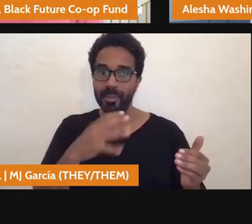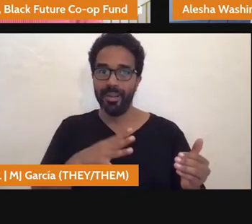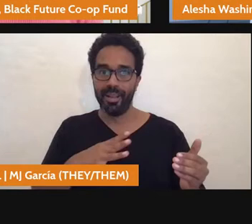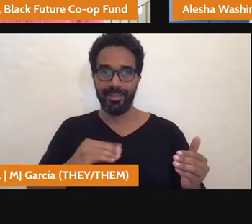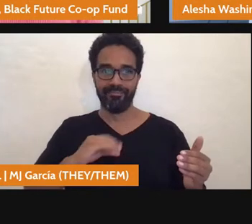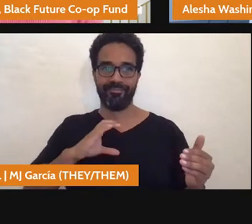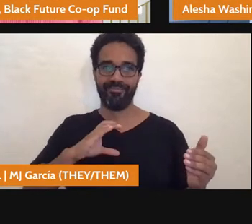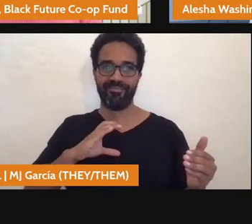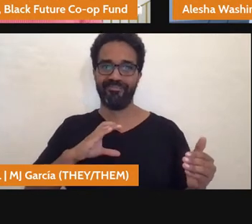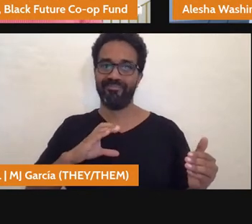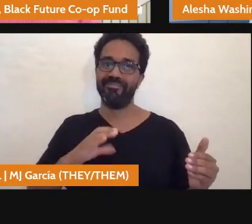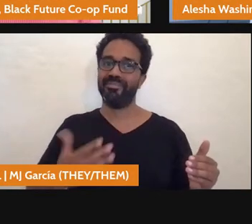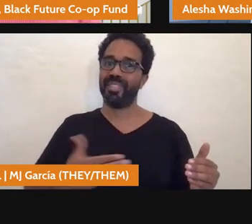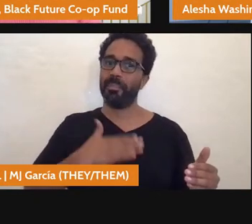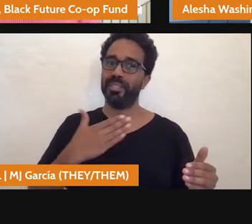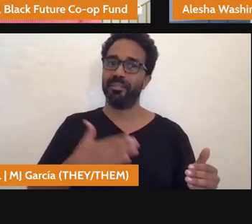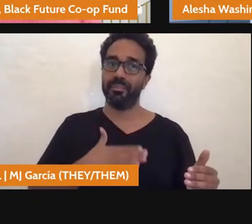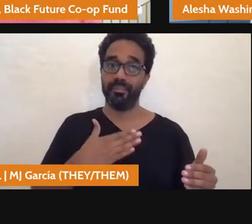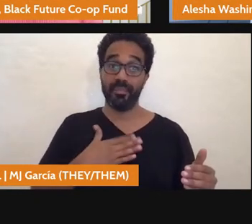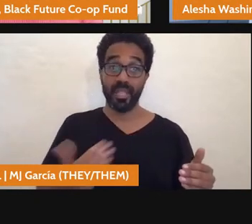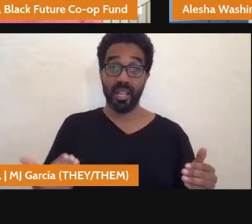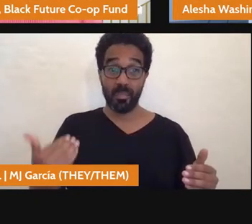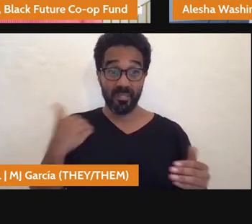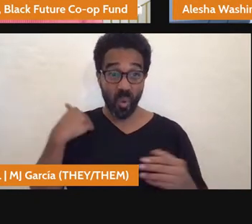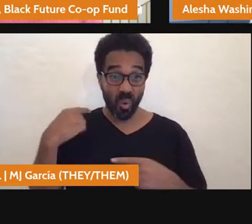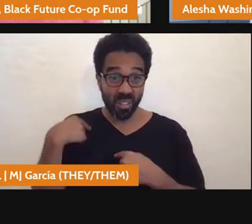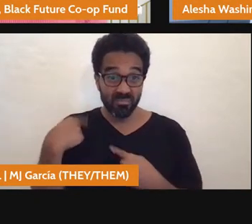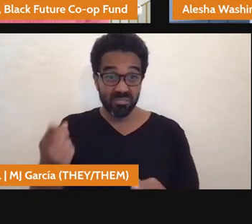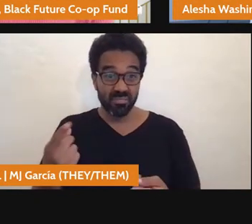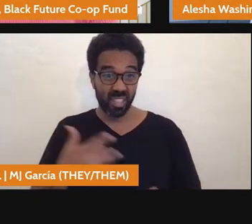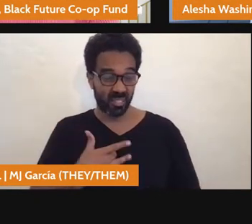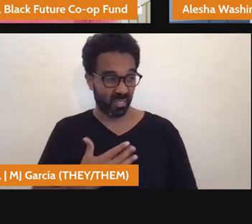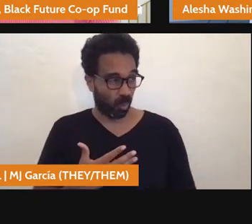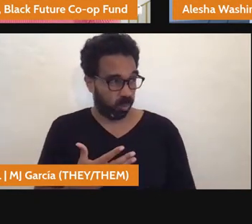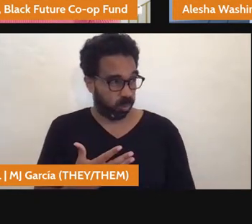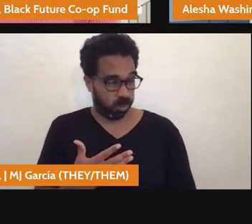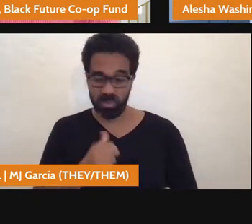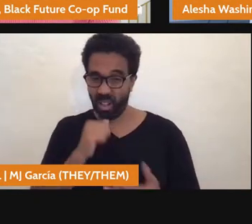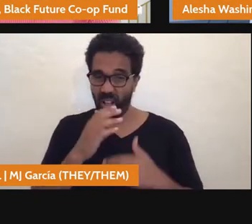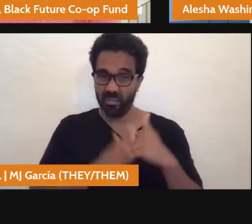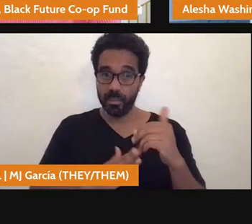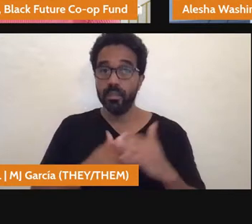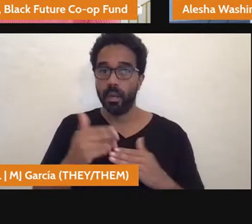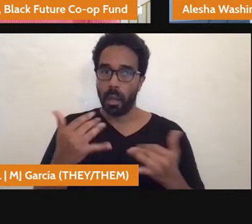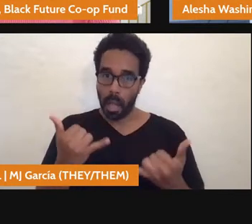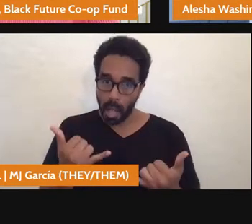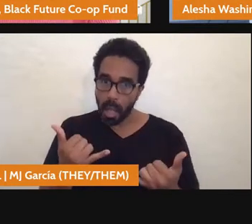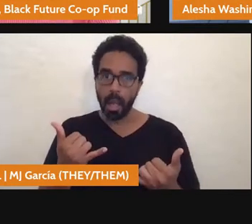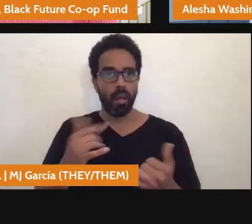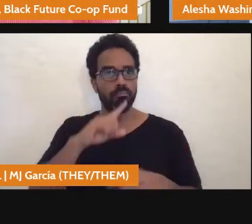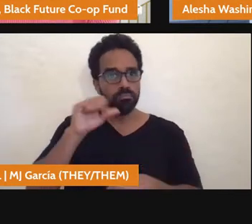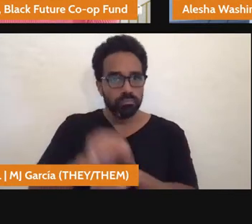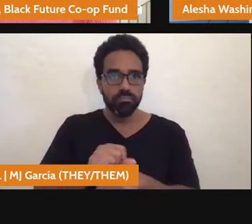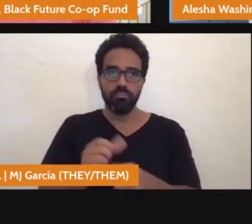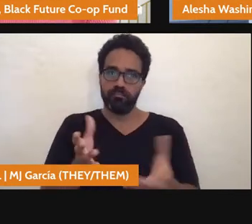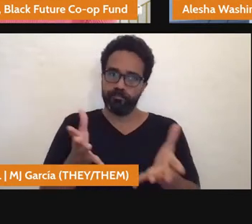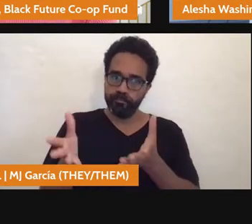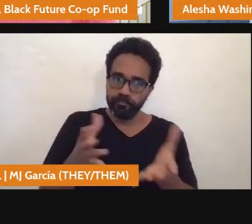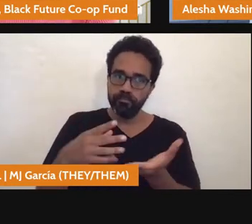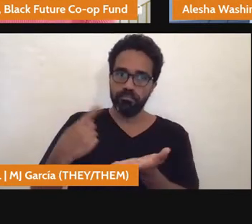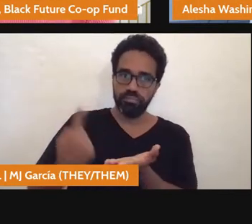It was really uncomfortable for me. And now we're having these conversations in space